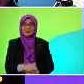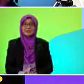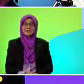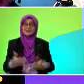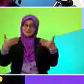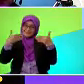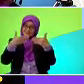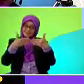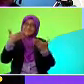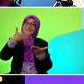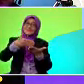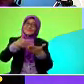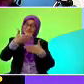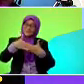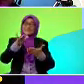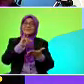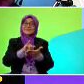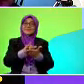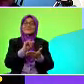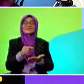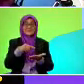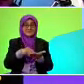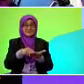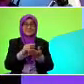take a break, and I'll see you after this in EduwebTV KPM. Don't go anywhere.